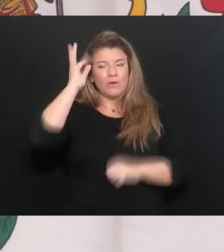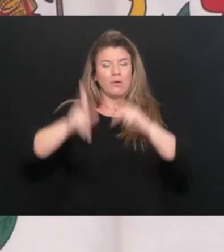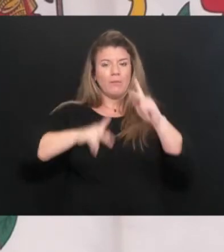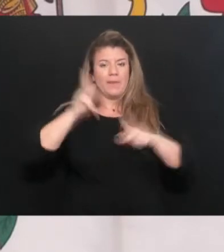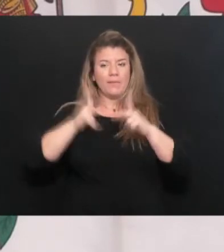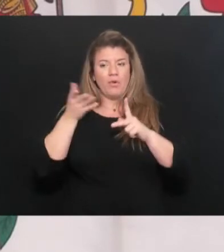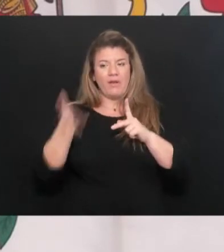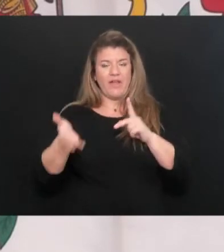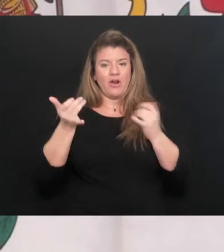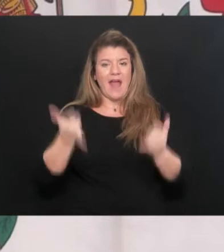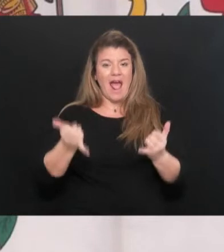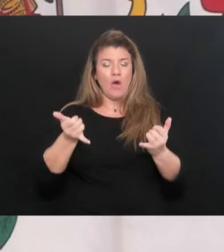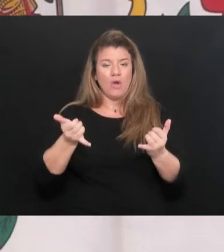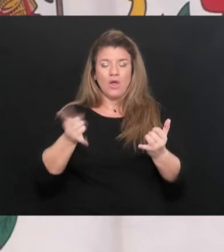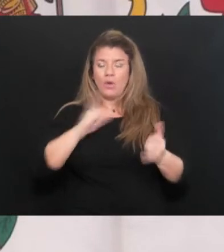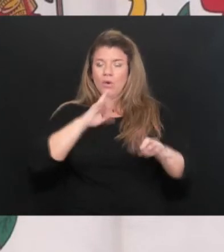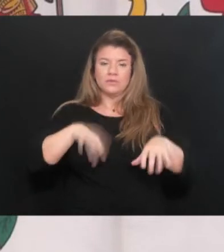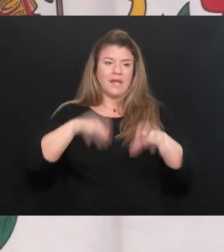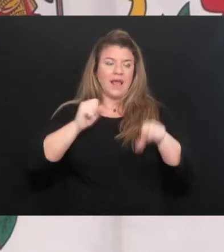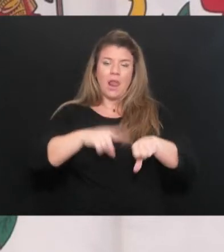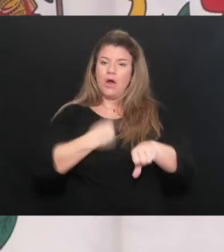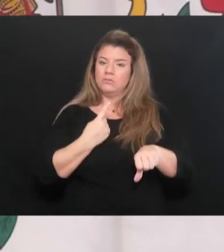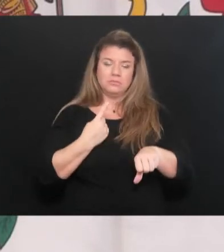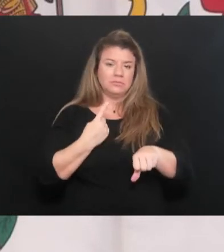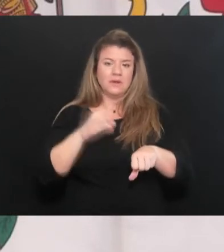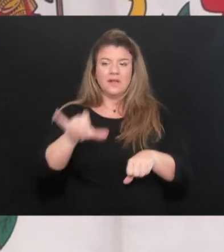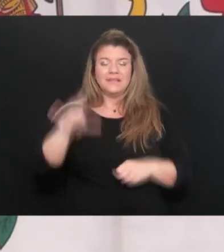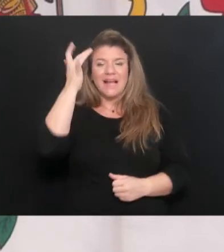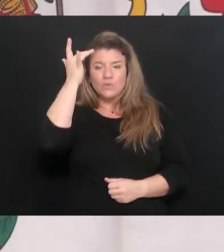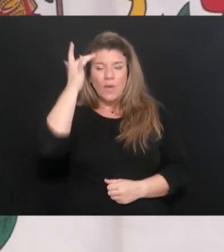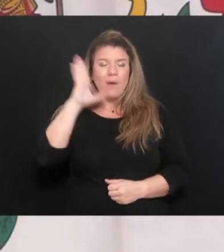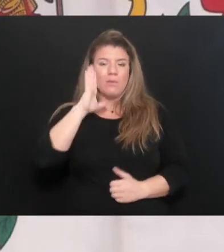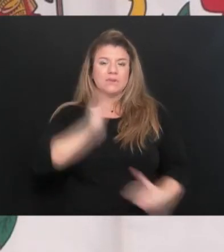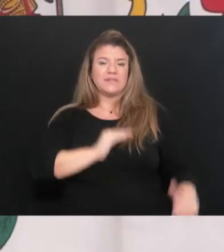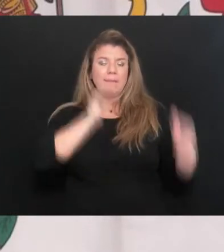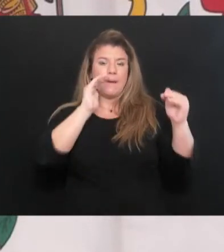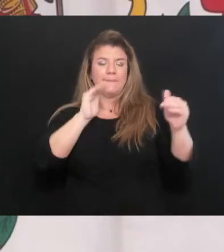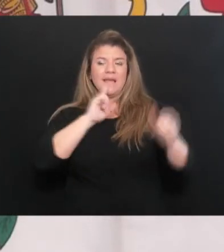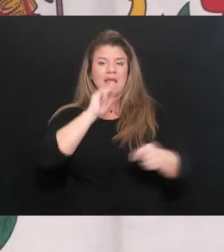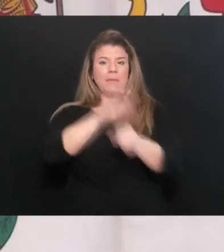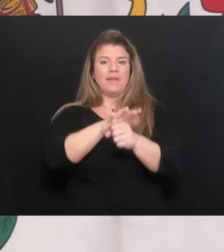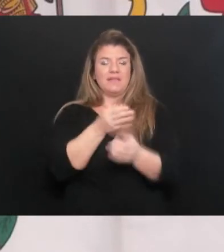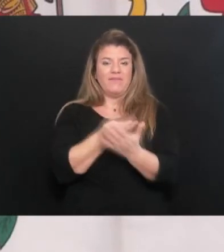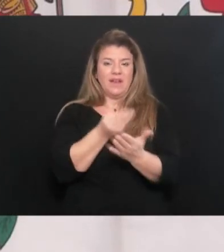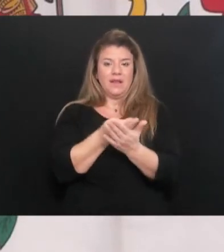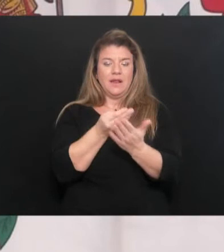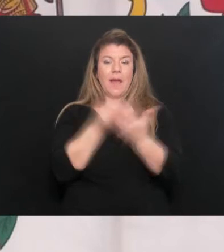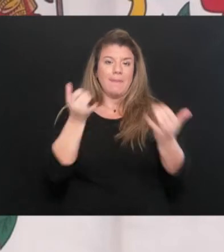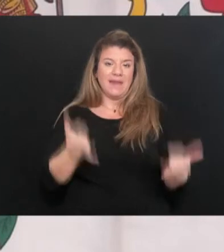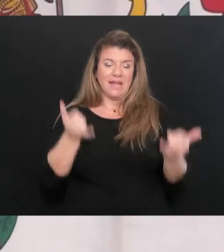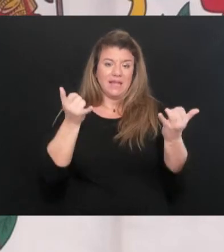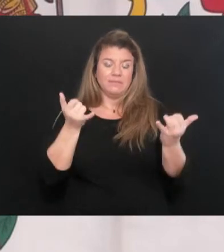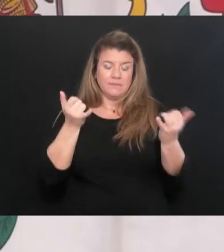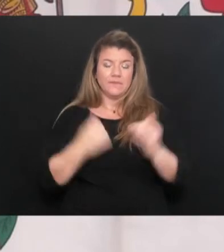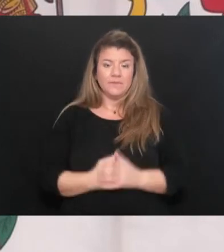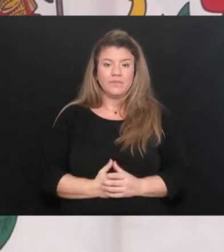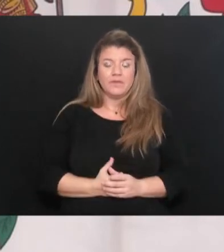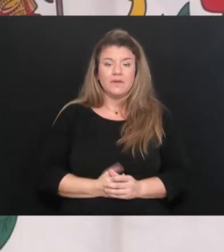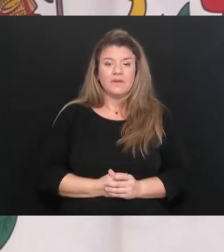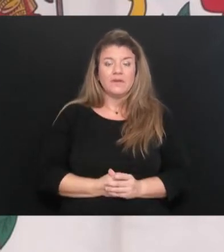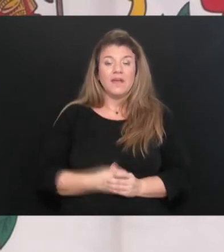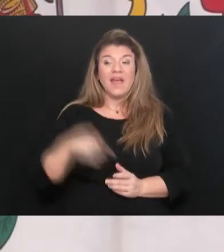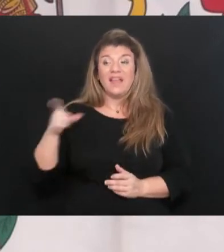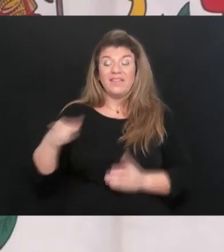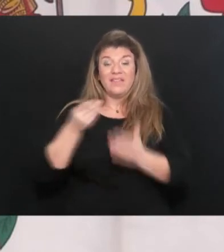and everything. It'll take way too long, and that's why we're going to step up and commit this funding immediately, and this